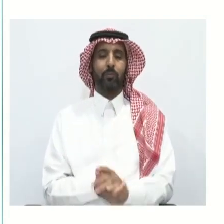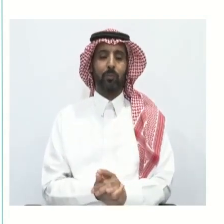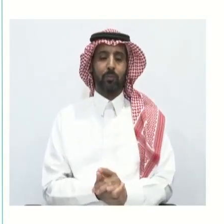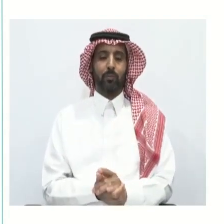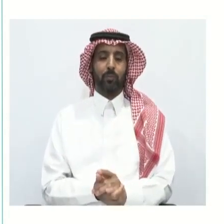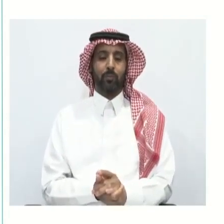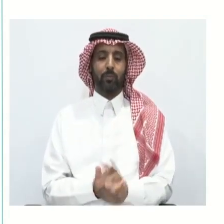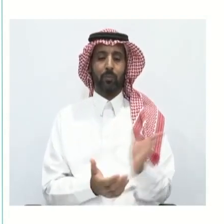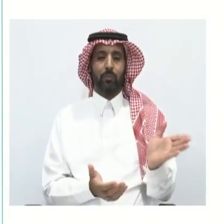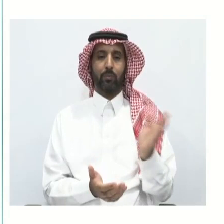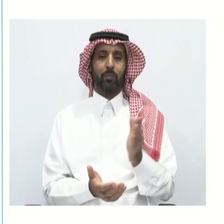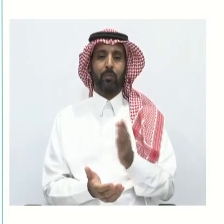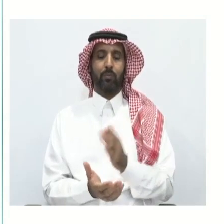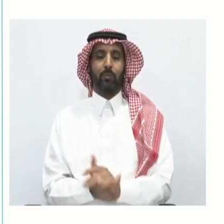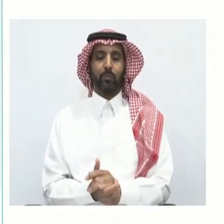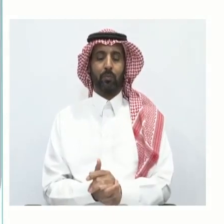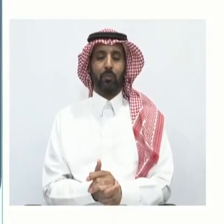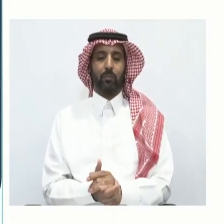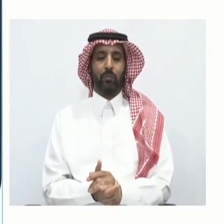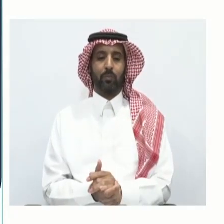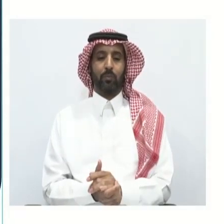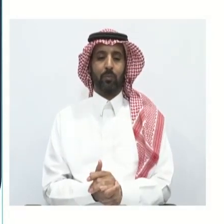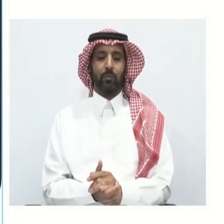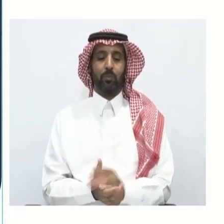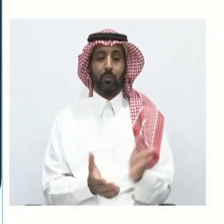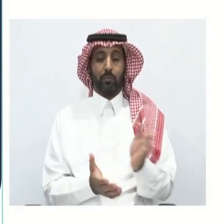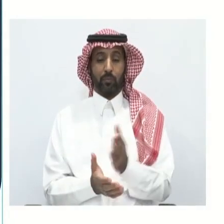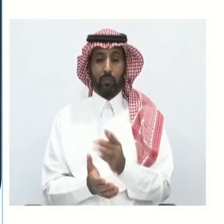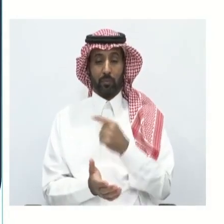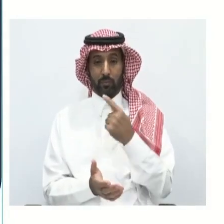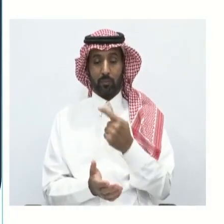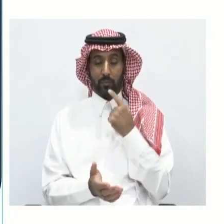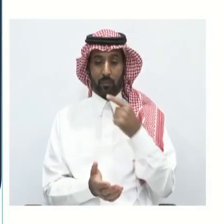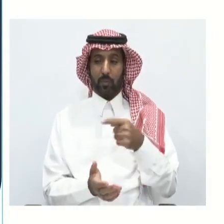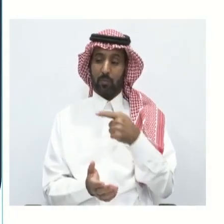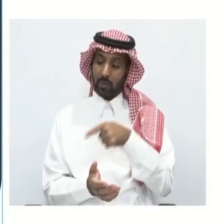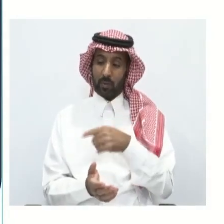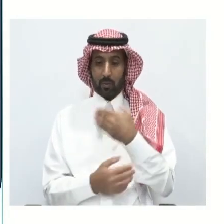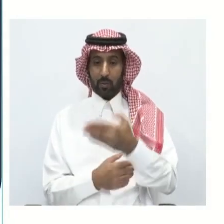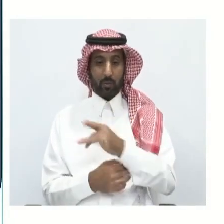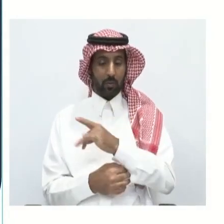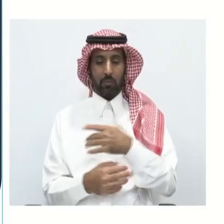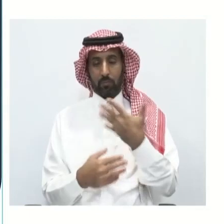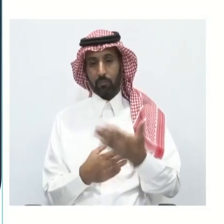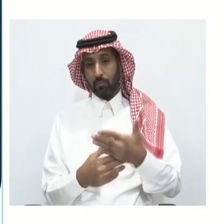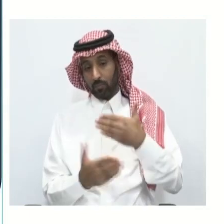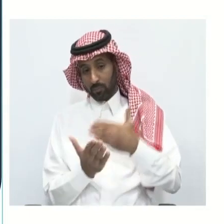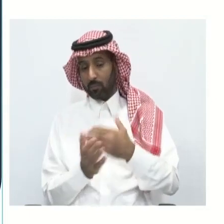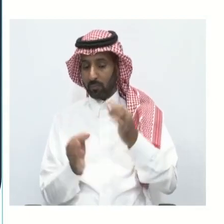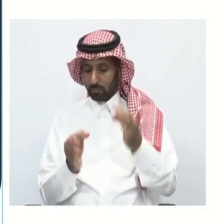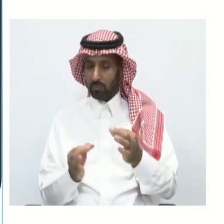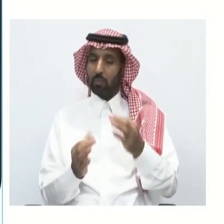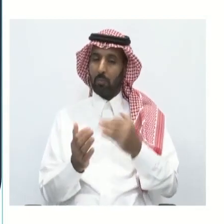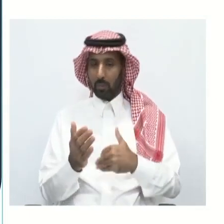actions that you have planned for before. So they are not spontaneous action. The second part of the lesson